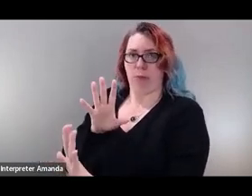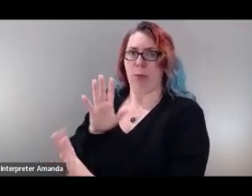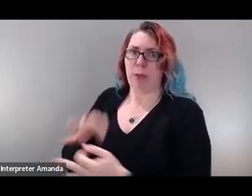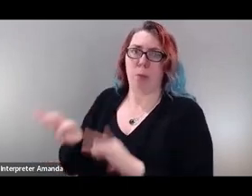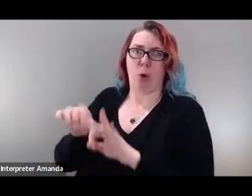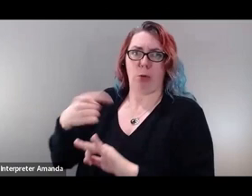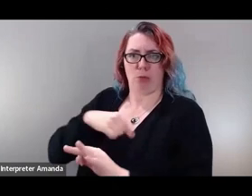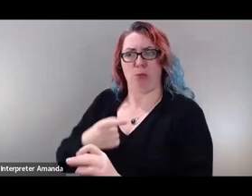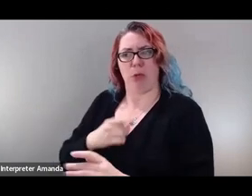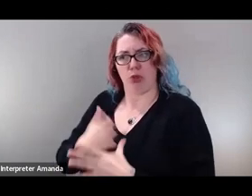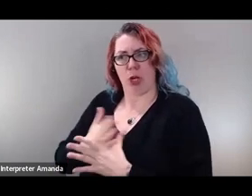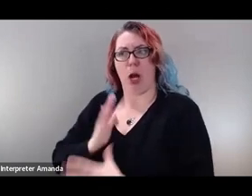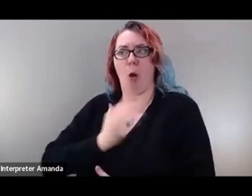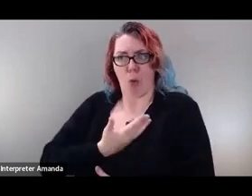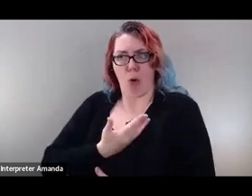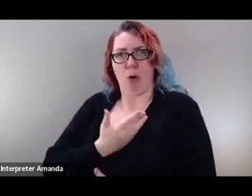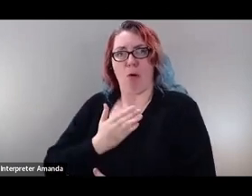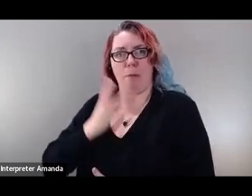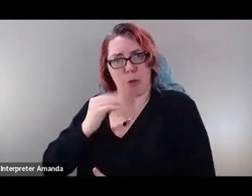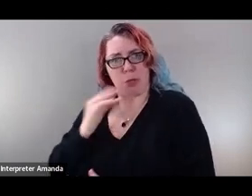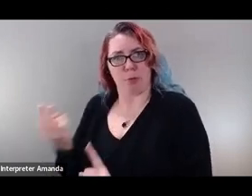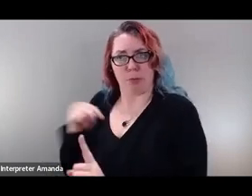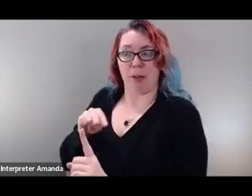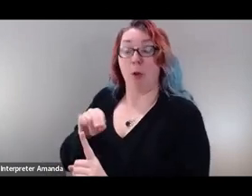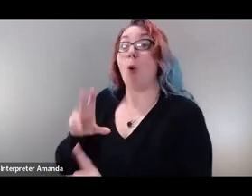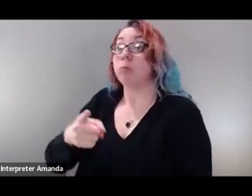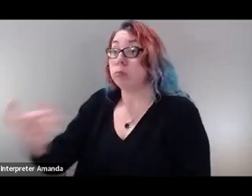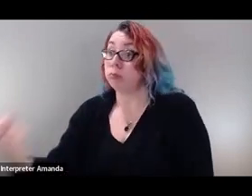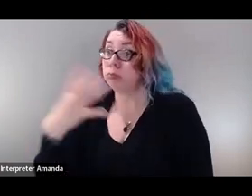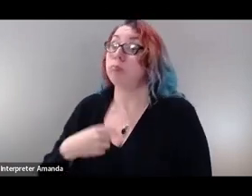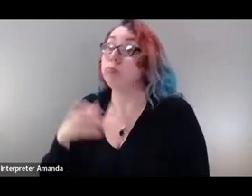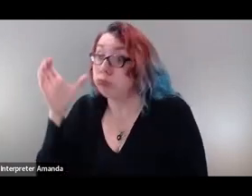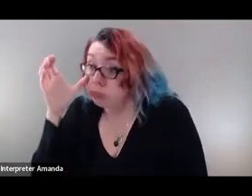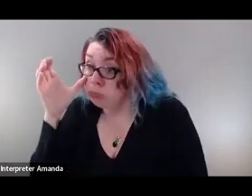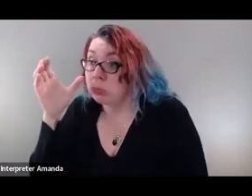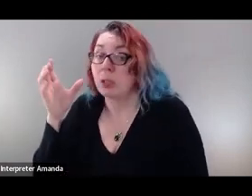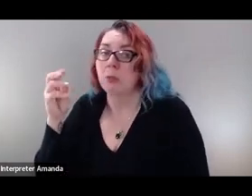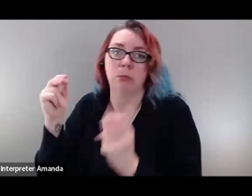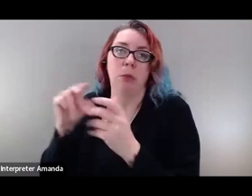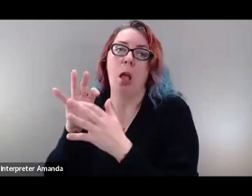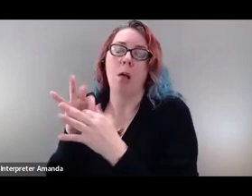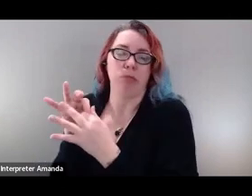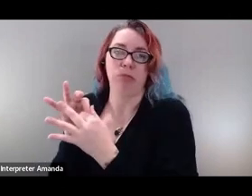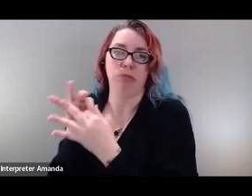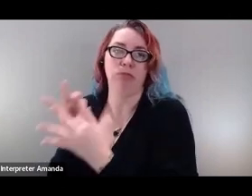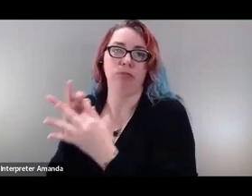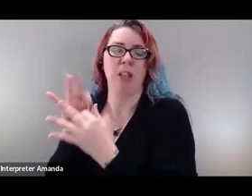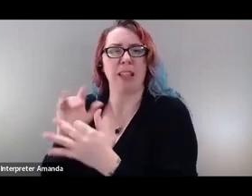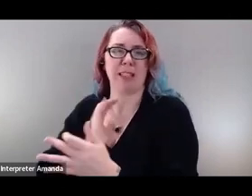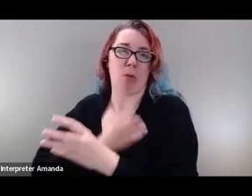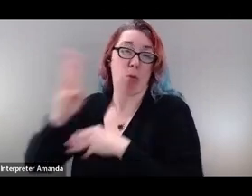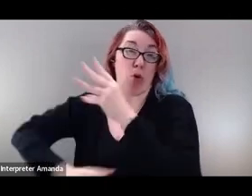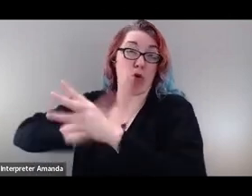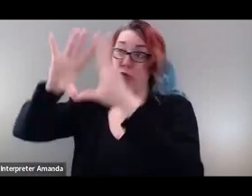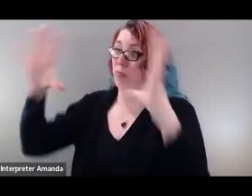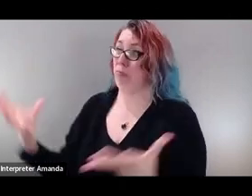logic. And so both stories and ourselves are born of these connections to a very relational world. And